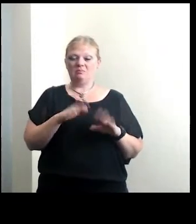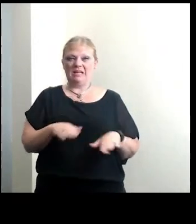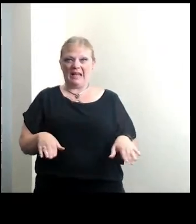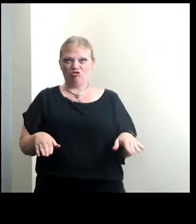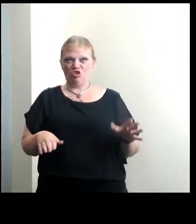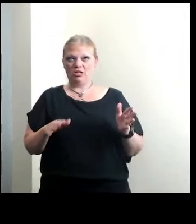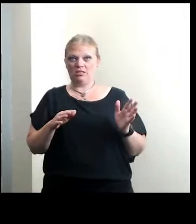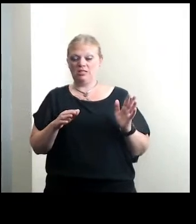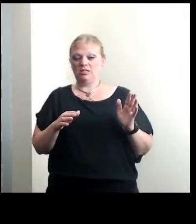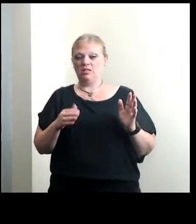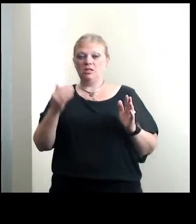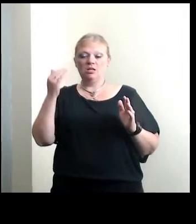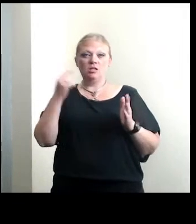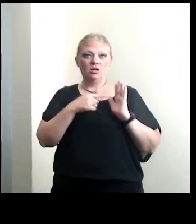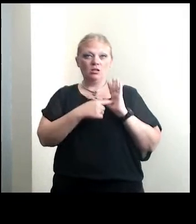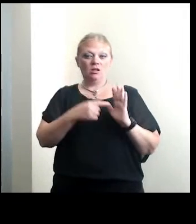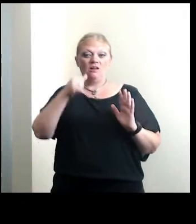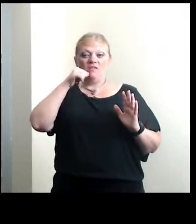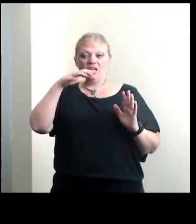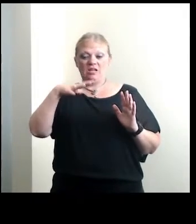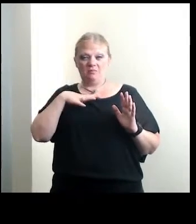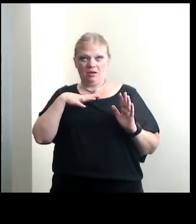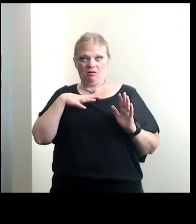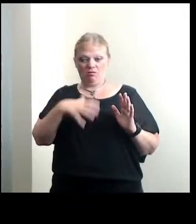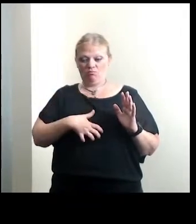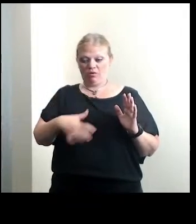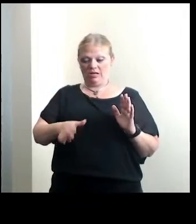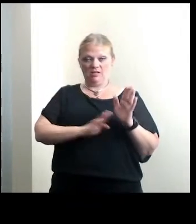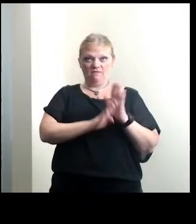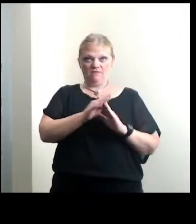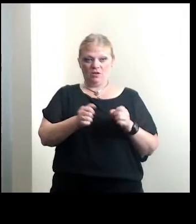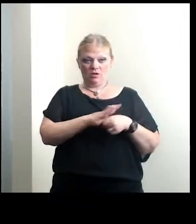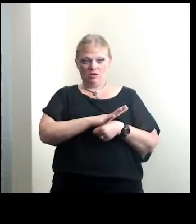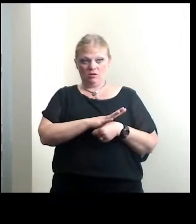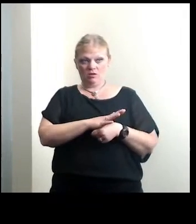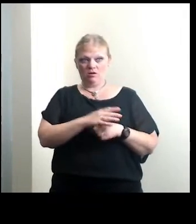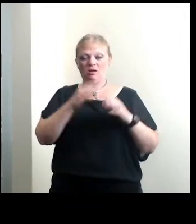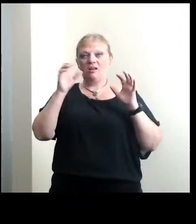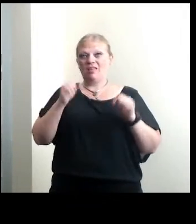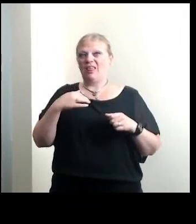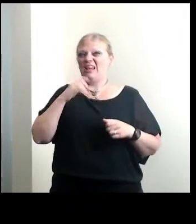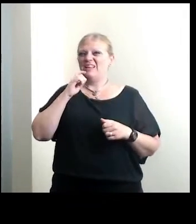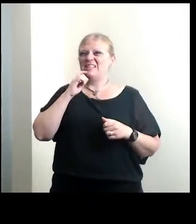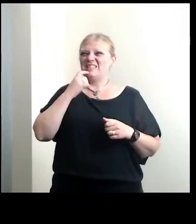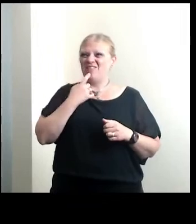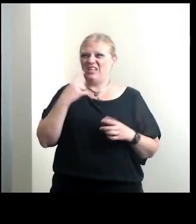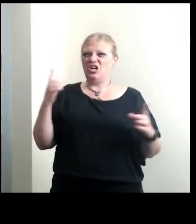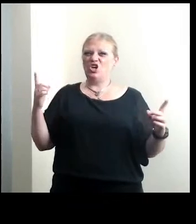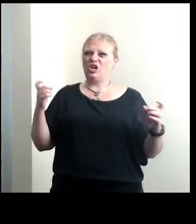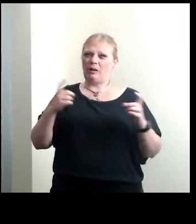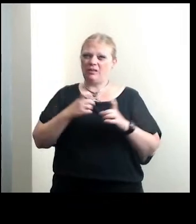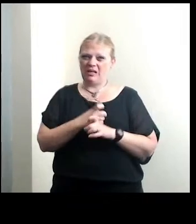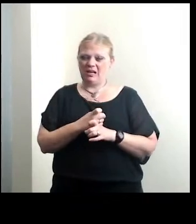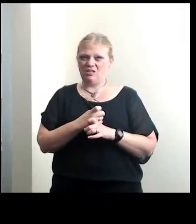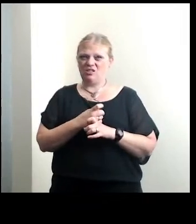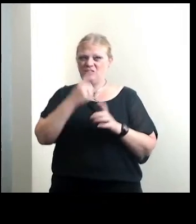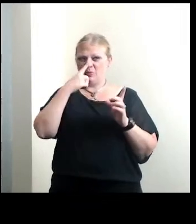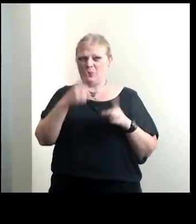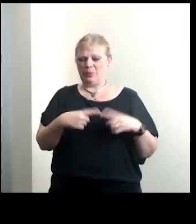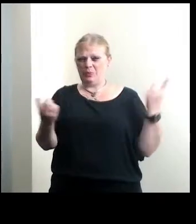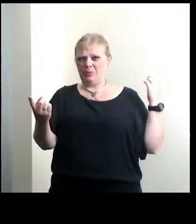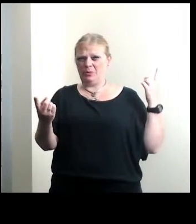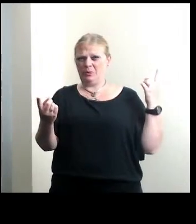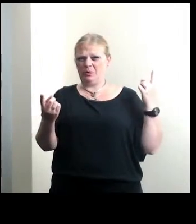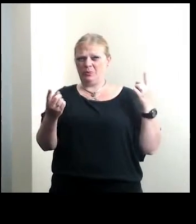that females who are pregnant who develop COVID-19 can develop some severe complications and adverse outcomes